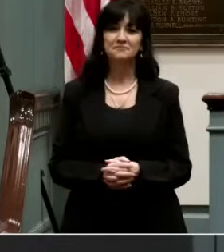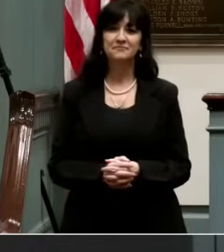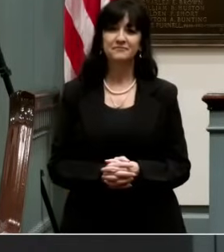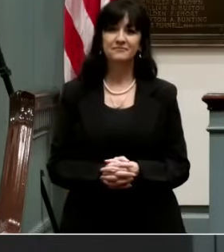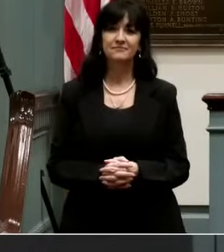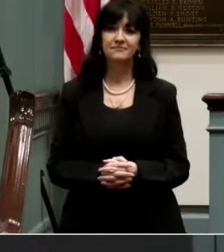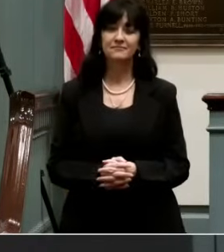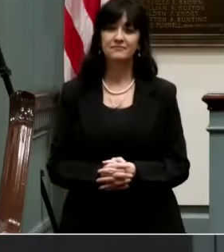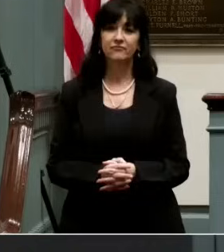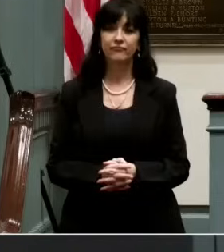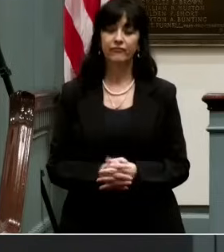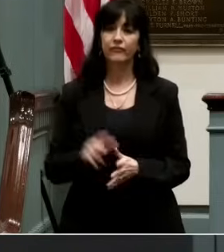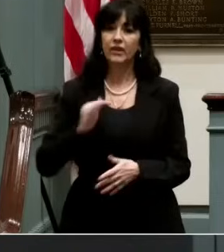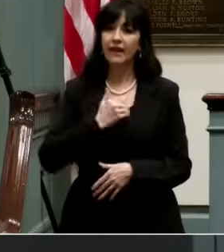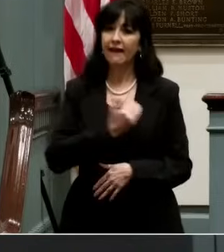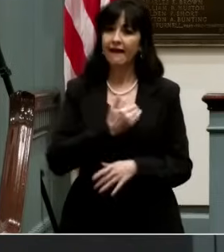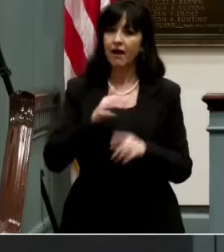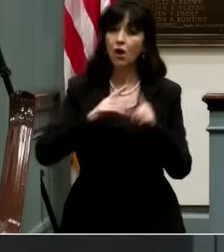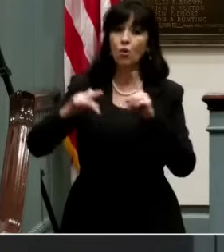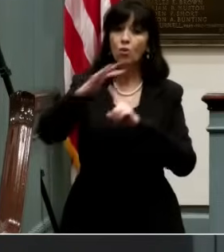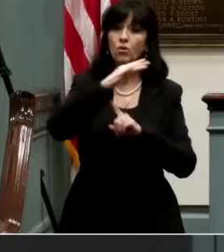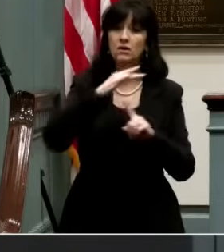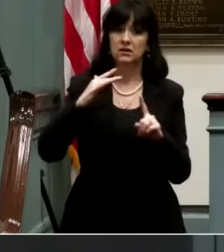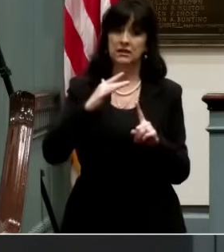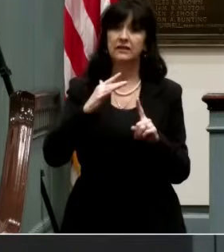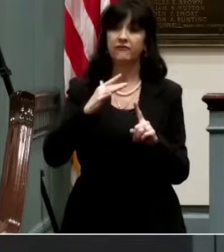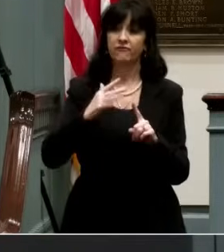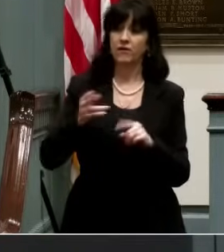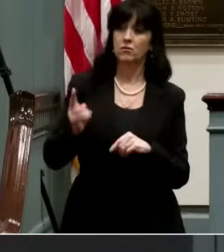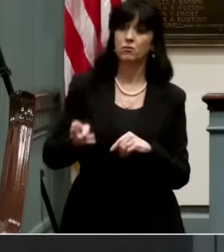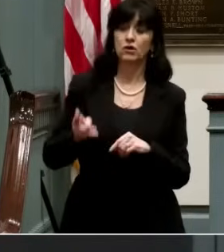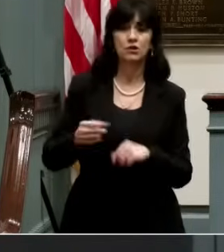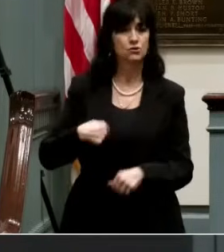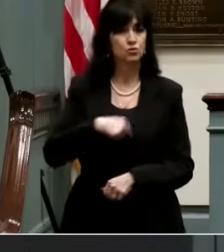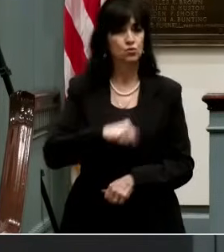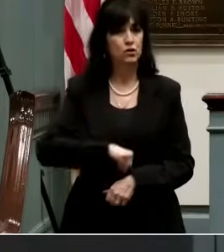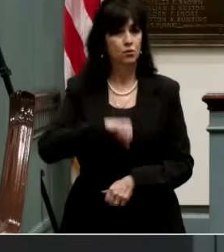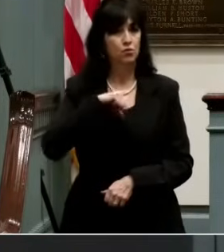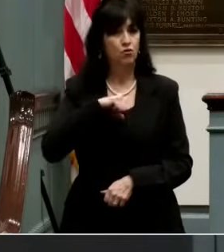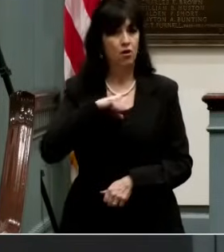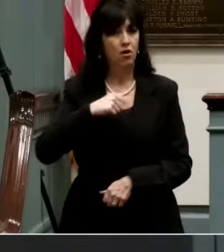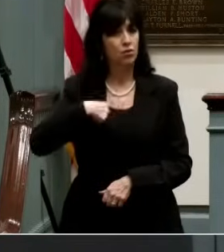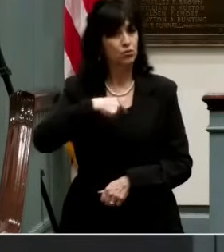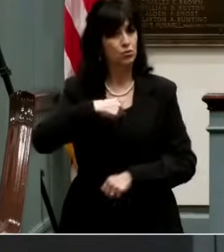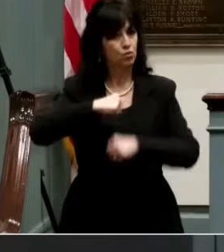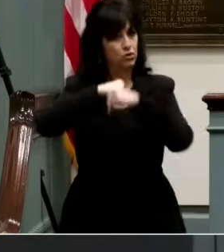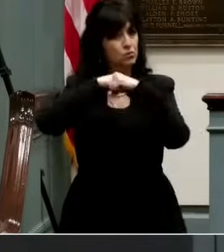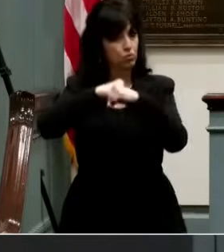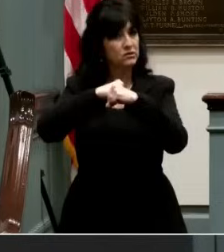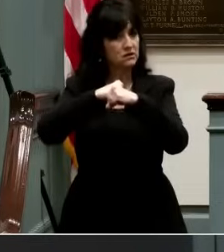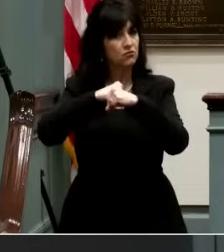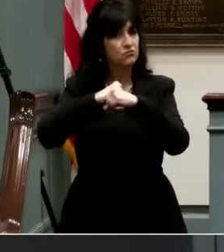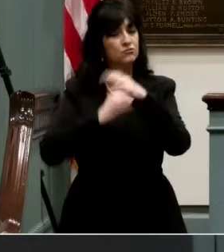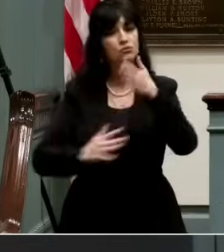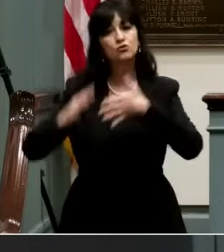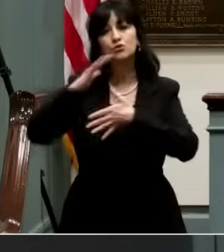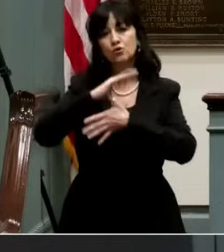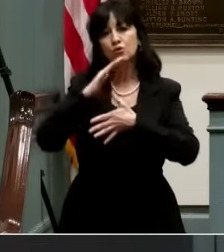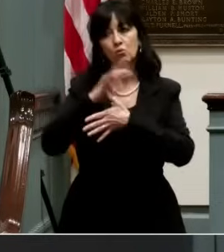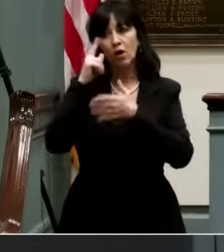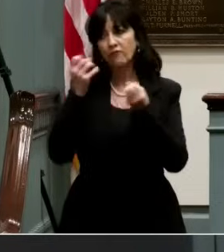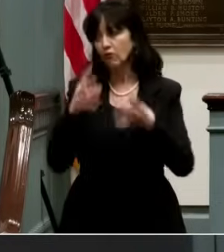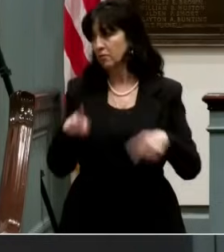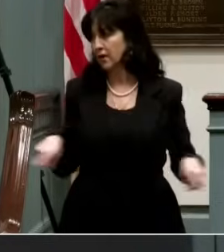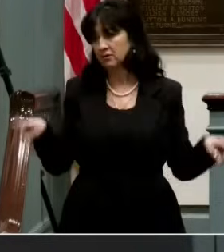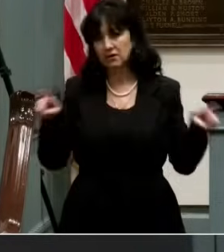We have a proud environmental heritage in Delaware, and protecting that heritage is a priority, I know, for many